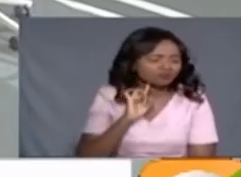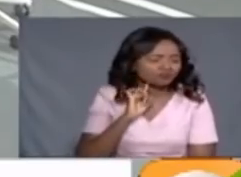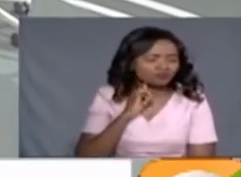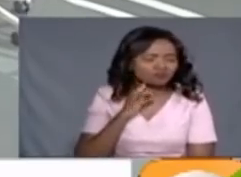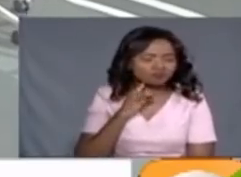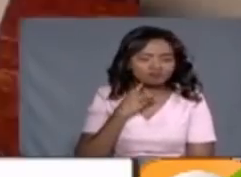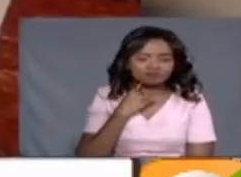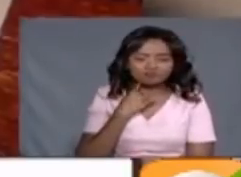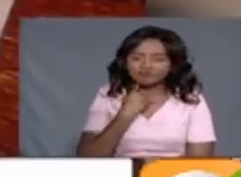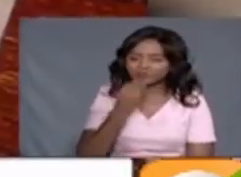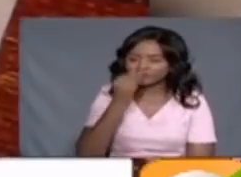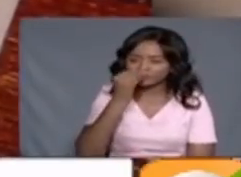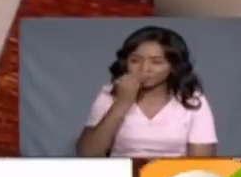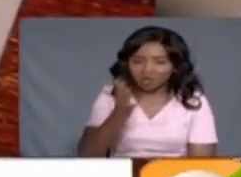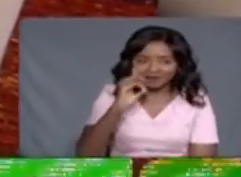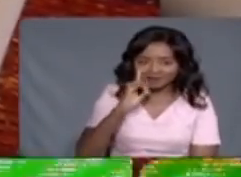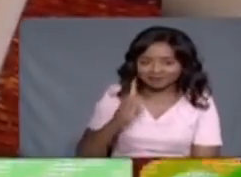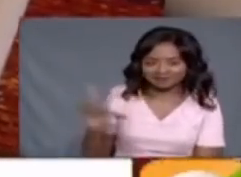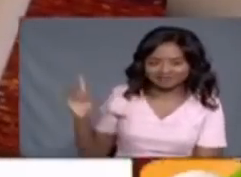delicious.